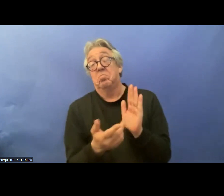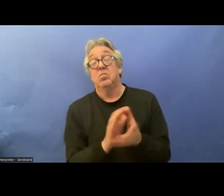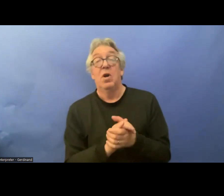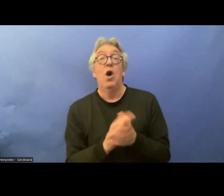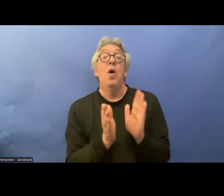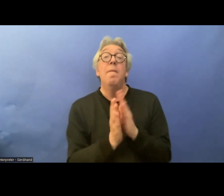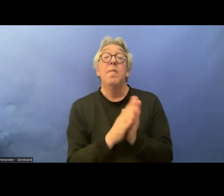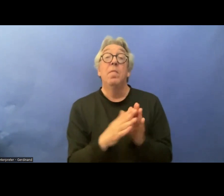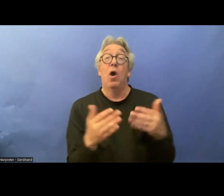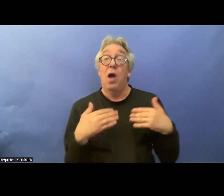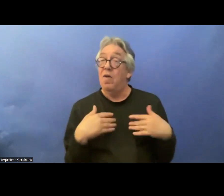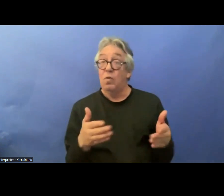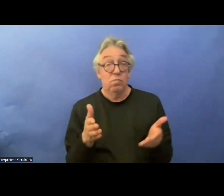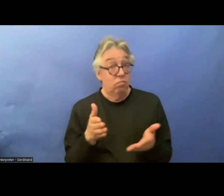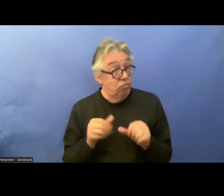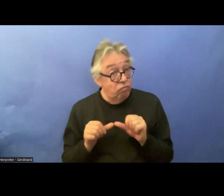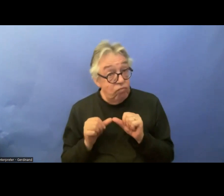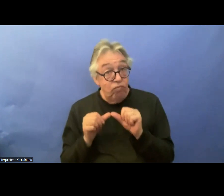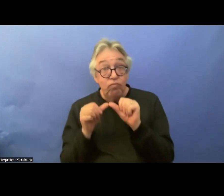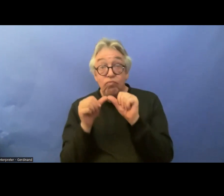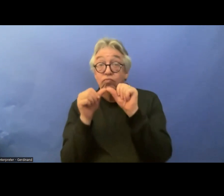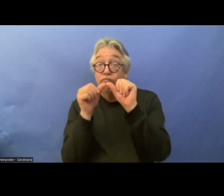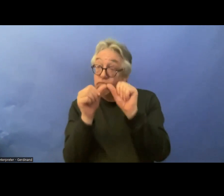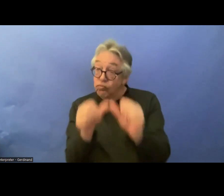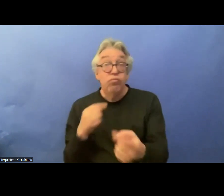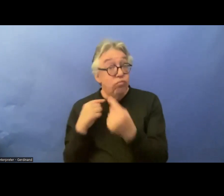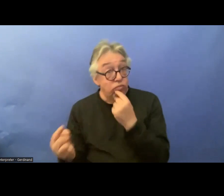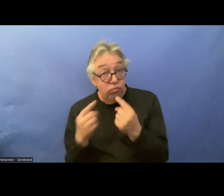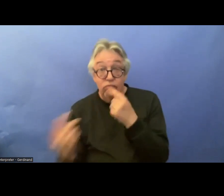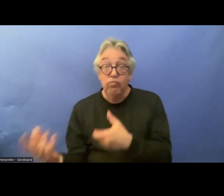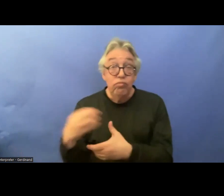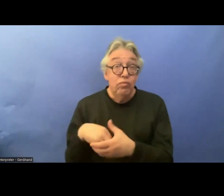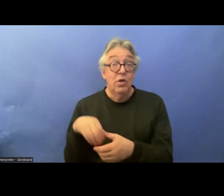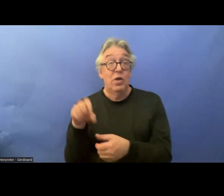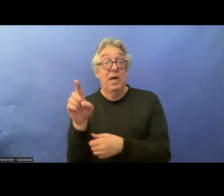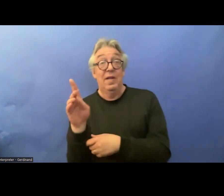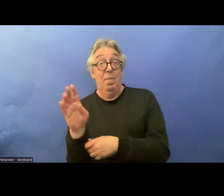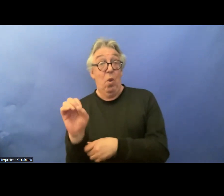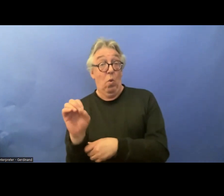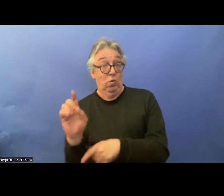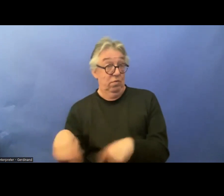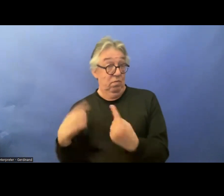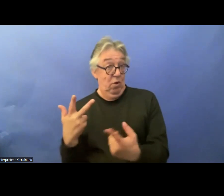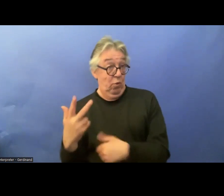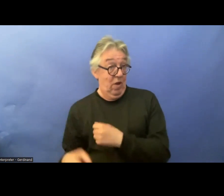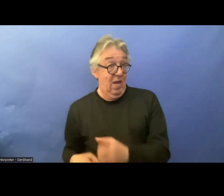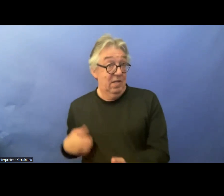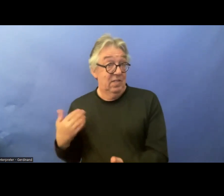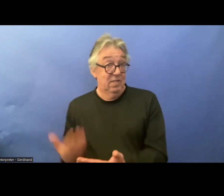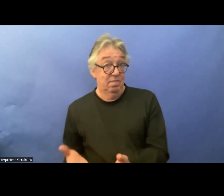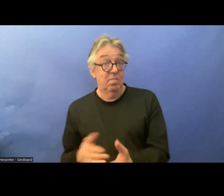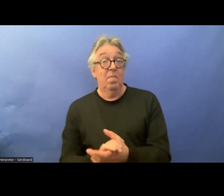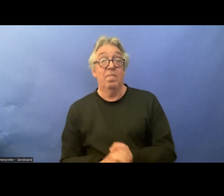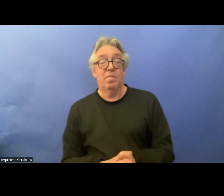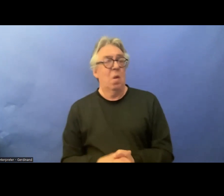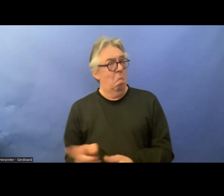a systematic engagement with OPDs during the HPC for the last 3 years, and I think this is one of the